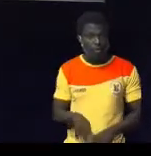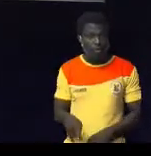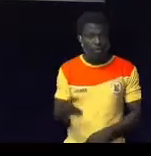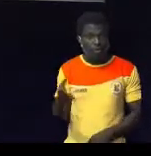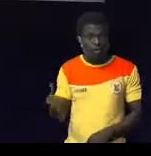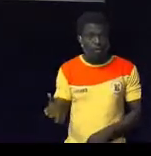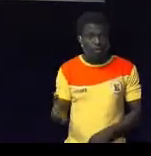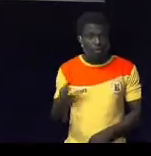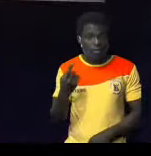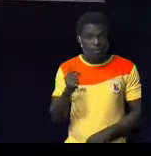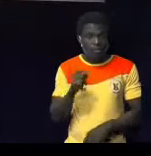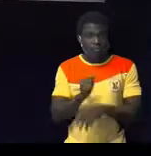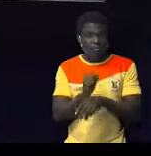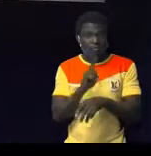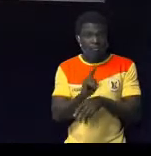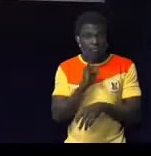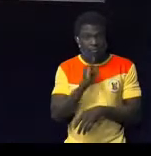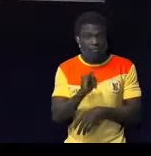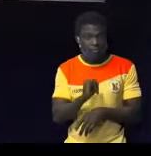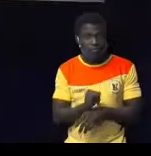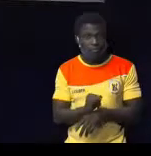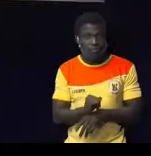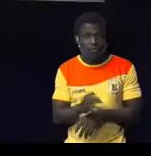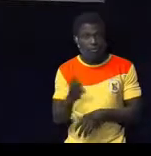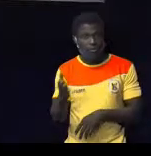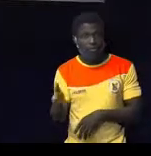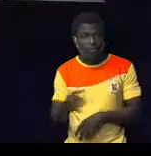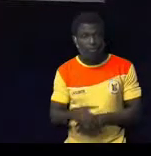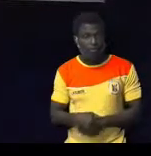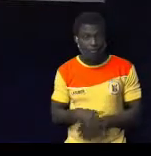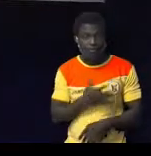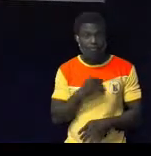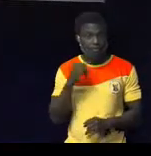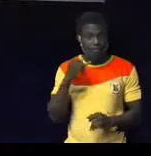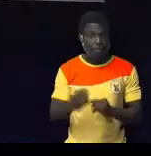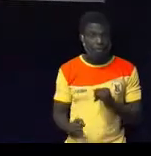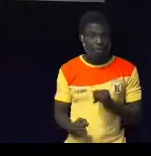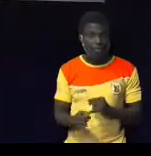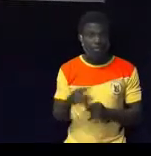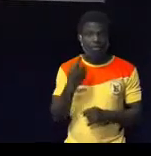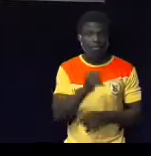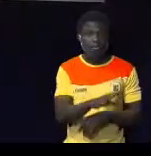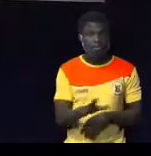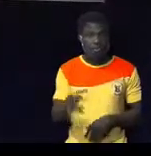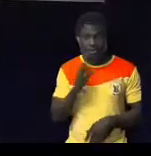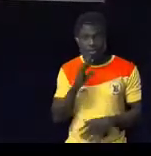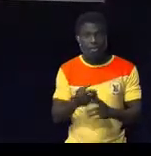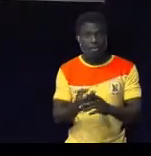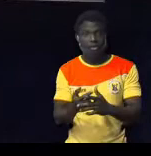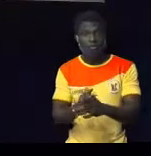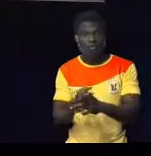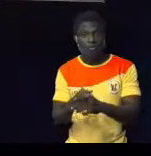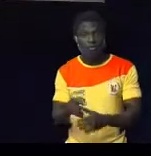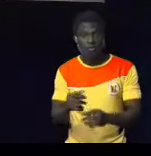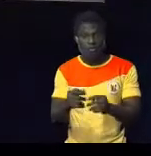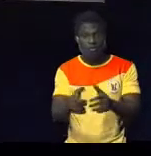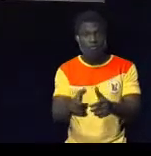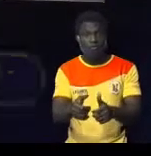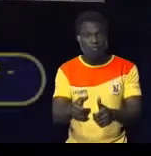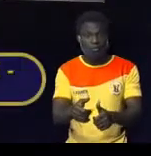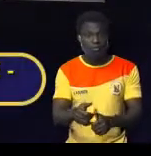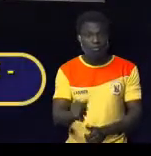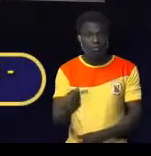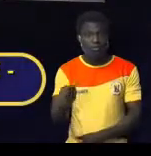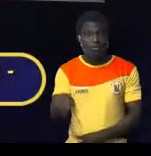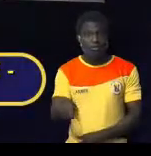down there. The adverb is there. And the last one, the children are running